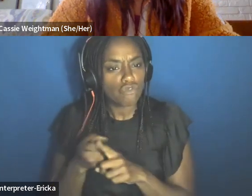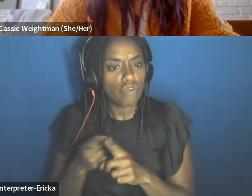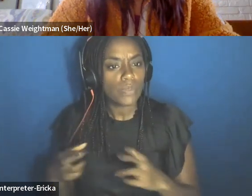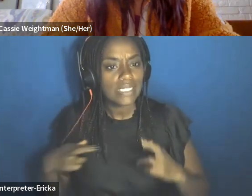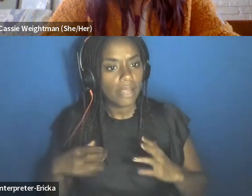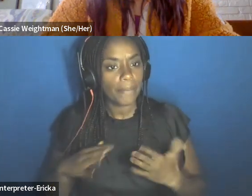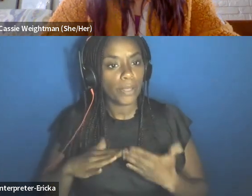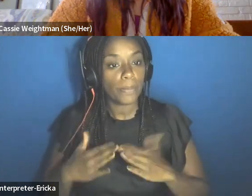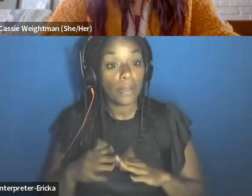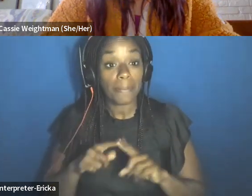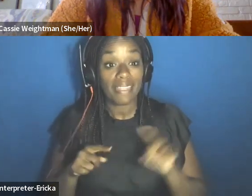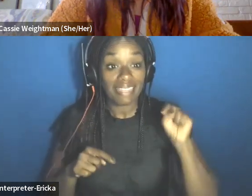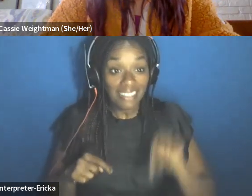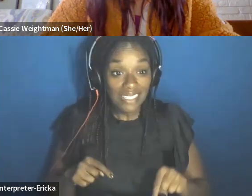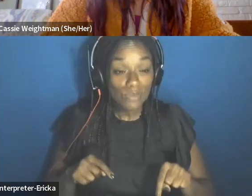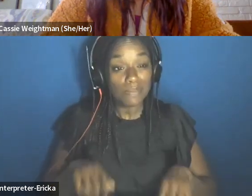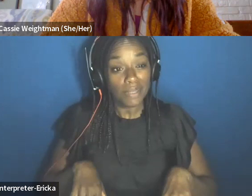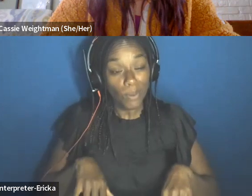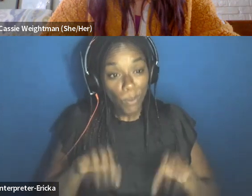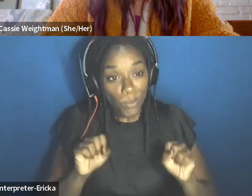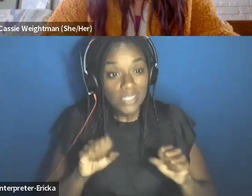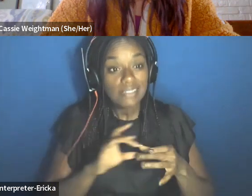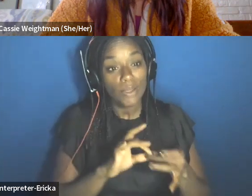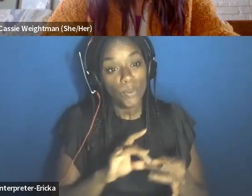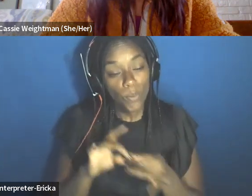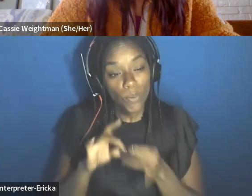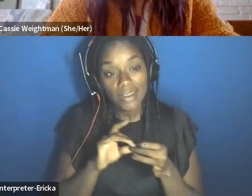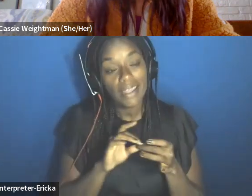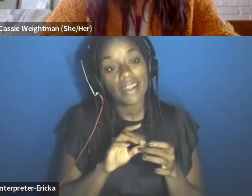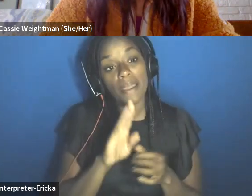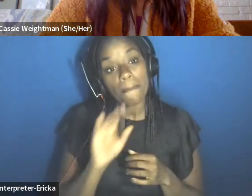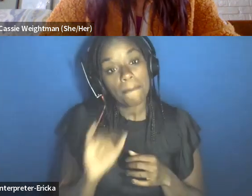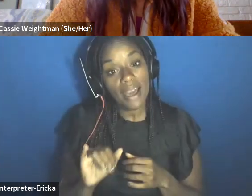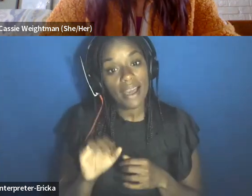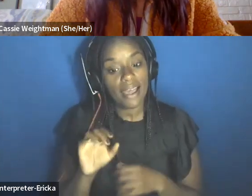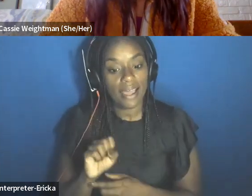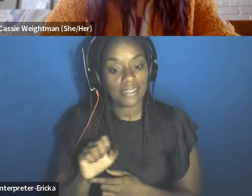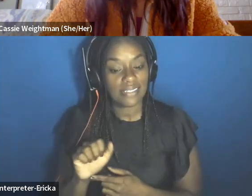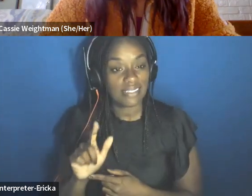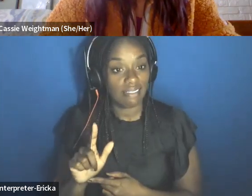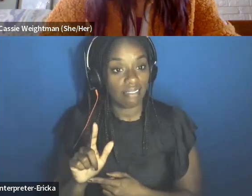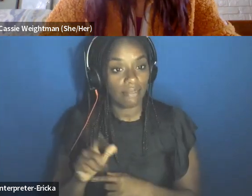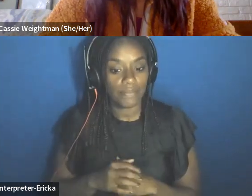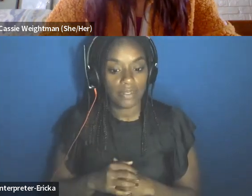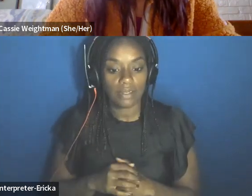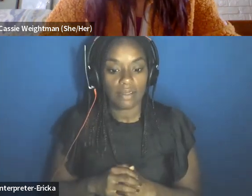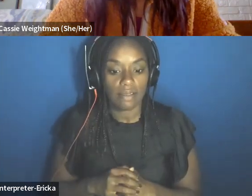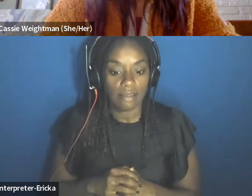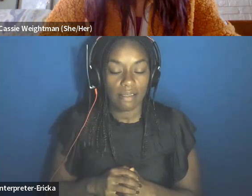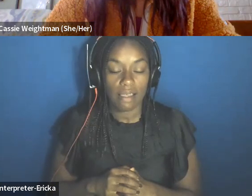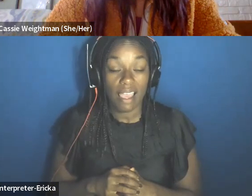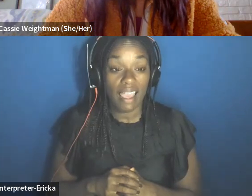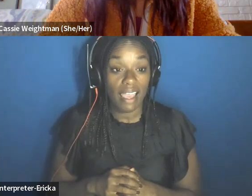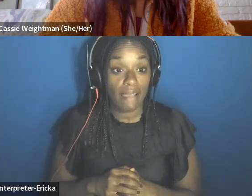But this one is actually being hosted and coordinated by a SEAL. And the turnout for it, just